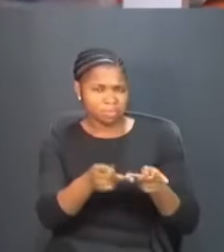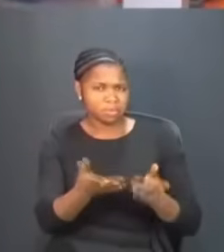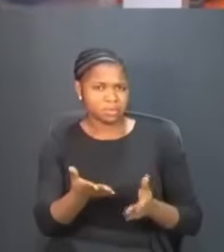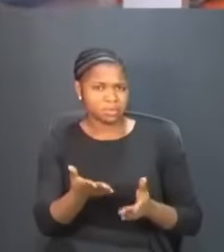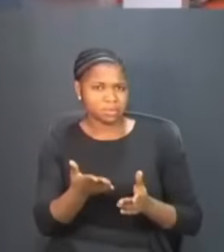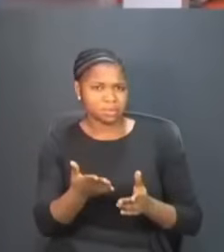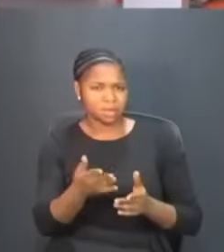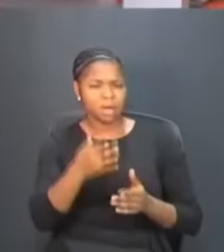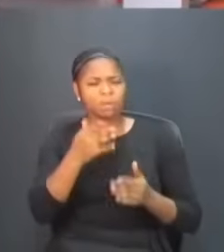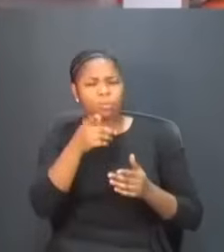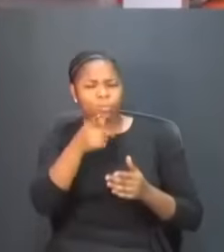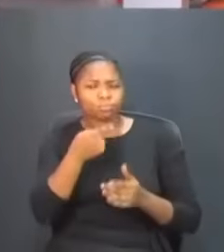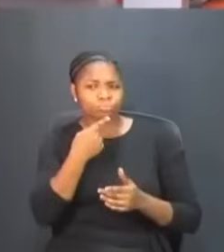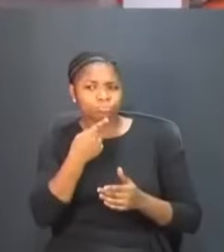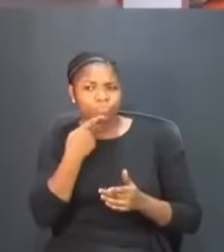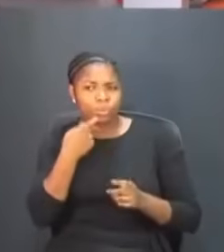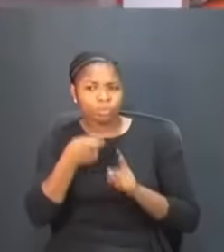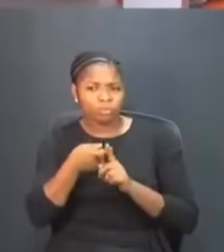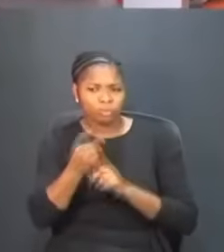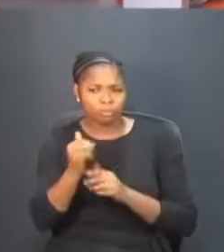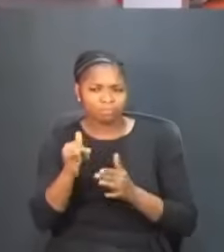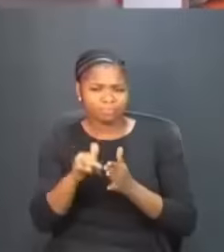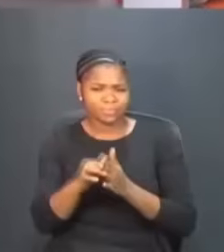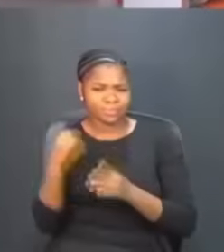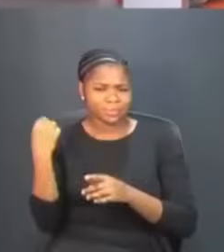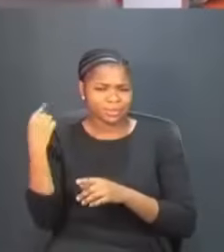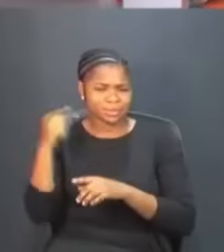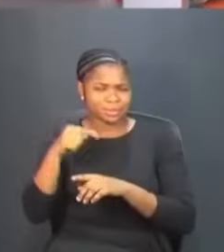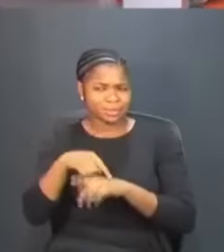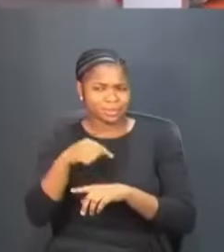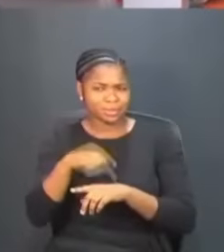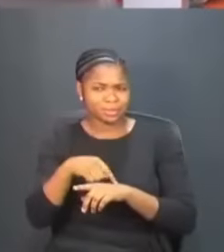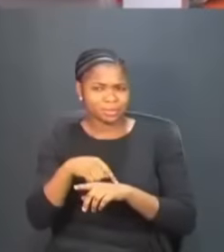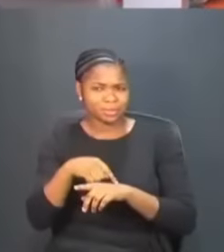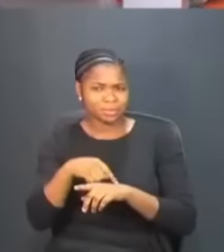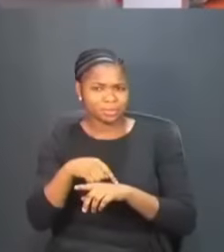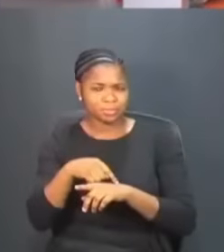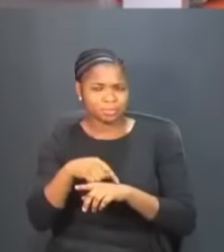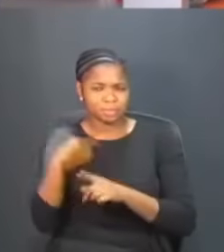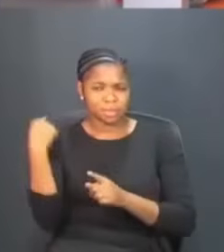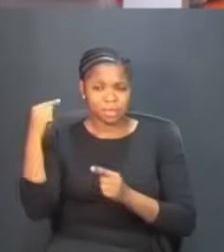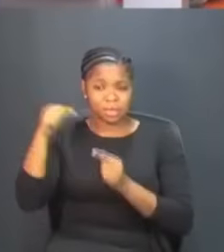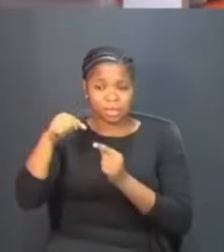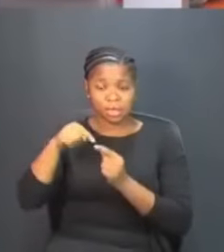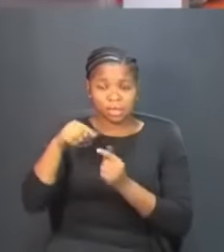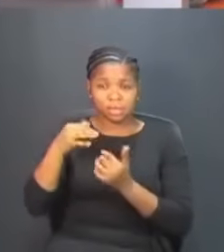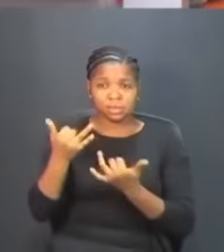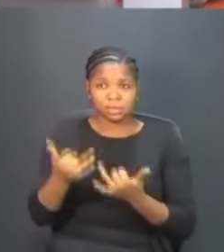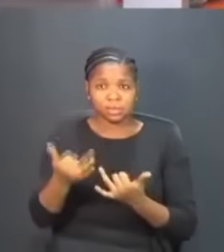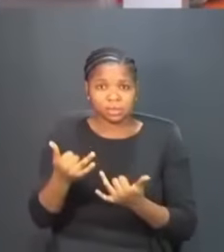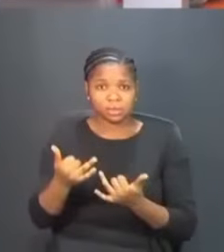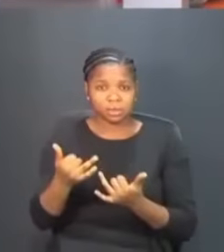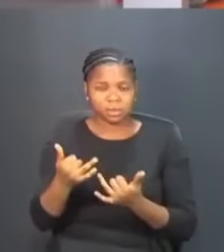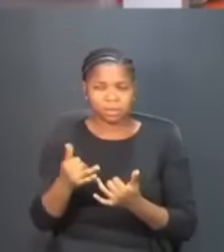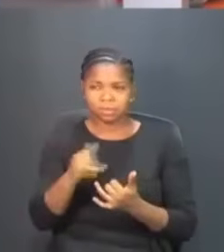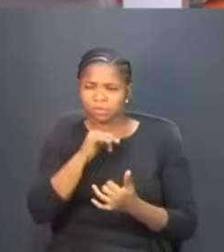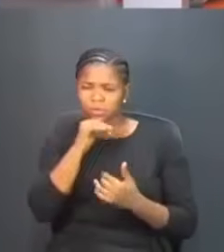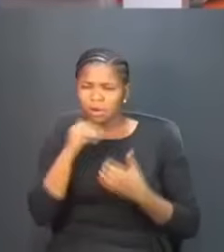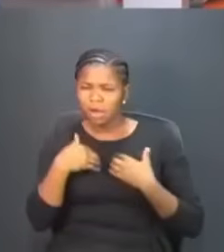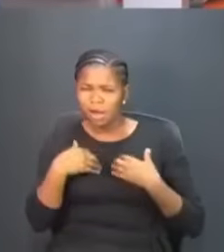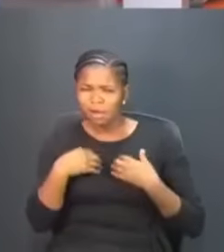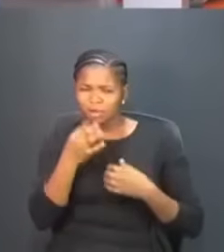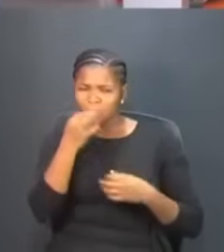up to today, there had never been any food or buffers